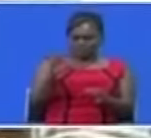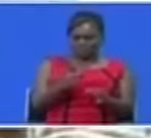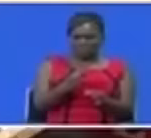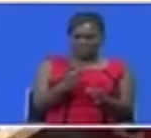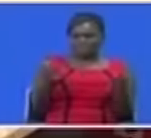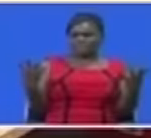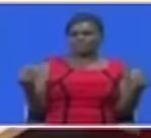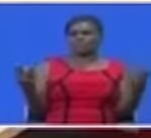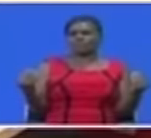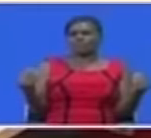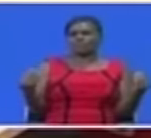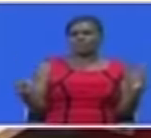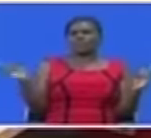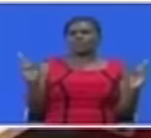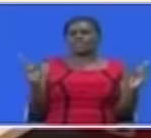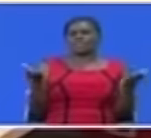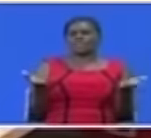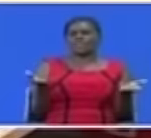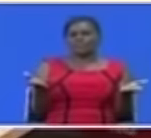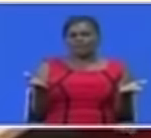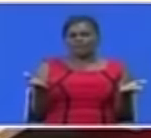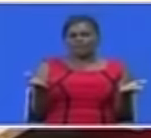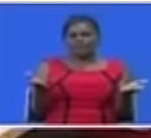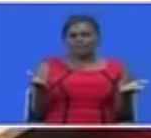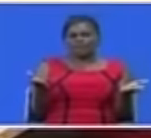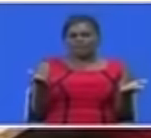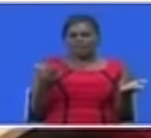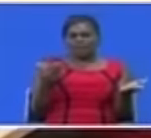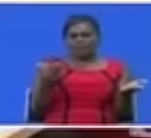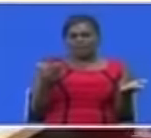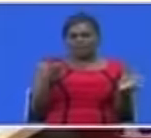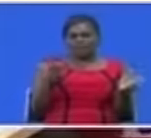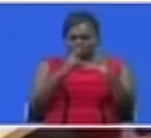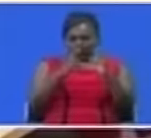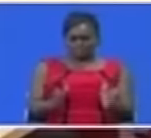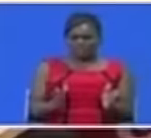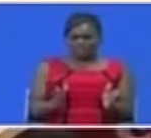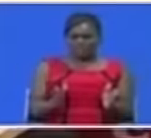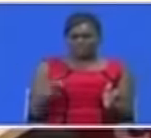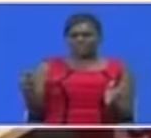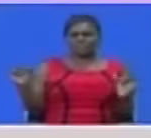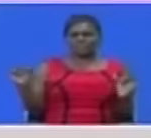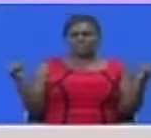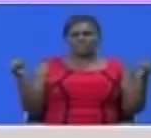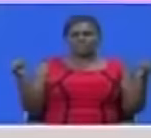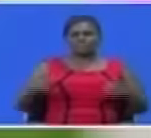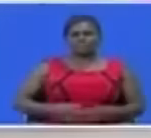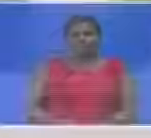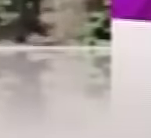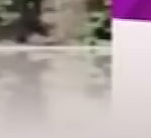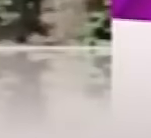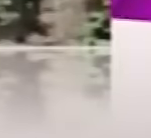craft are very simple and readily available. I think I have a new hobby. Najma Ismail, KTN